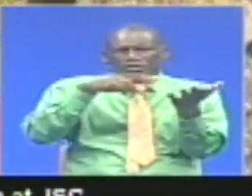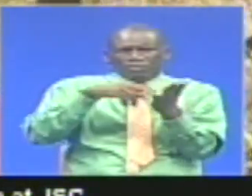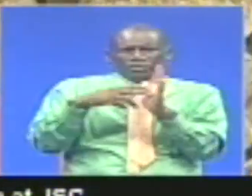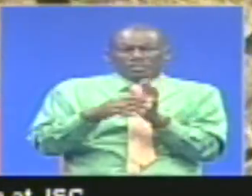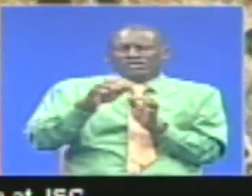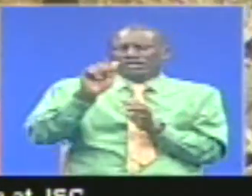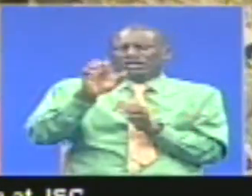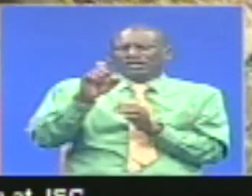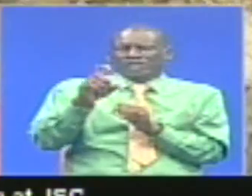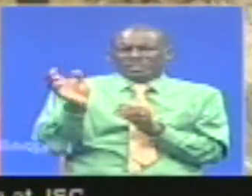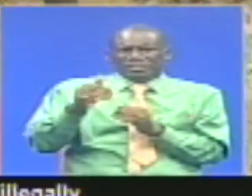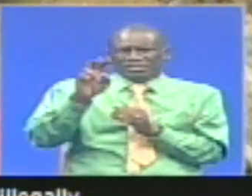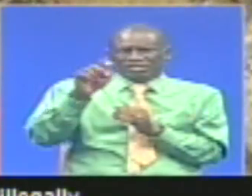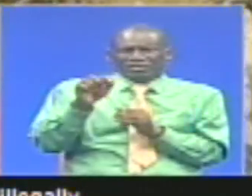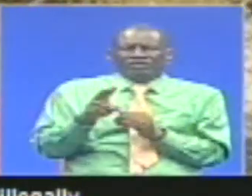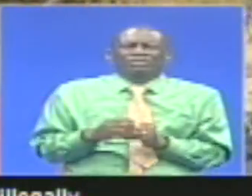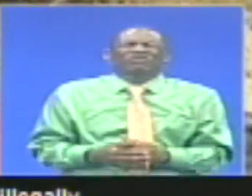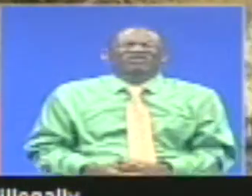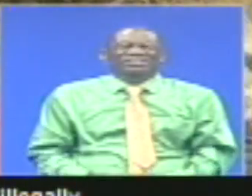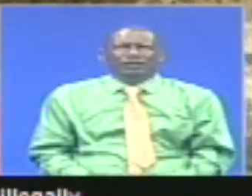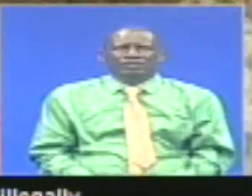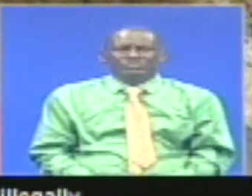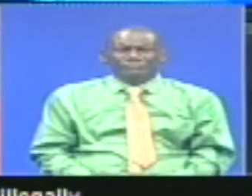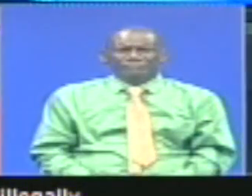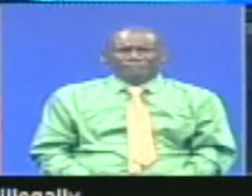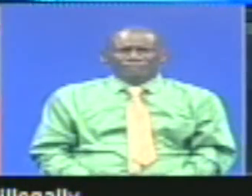Alex Mwangi, NTV.